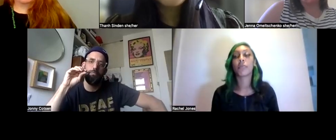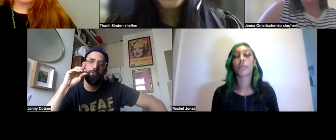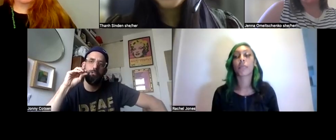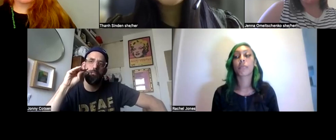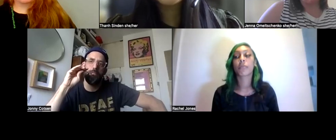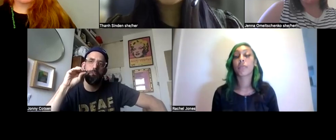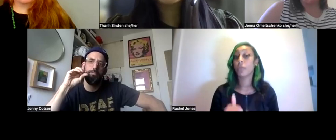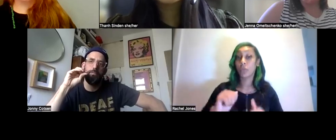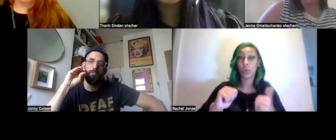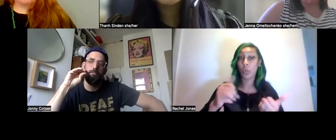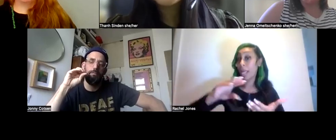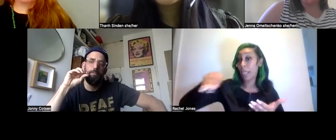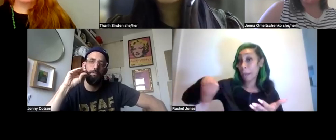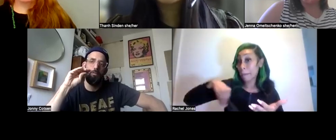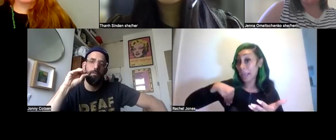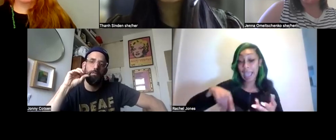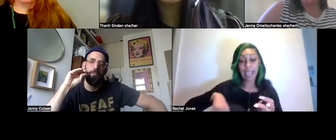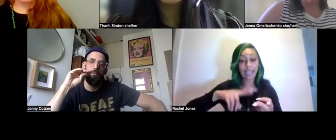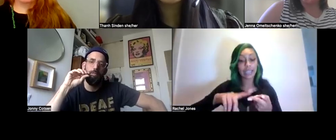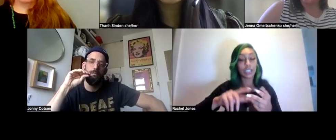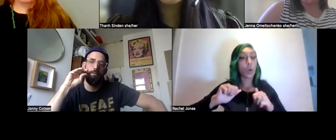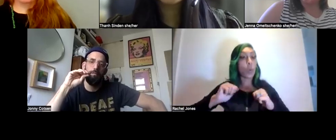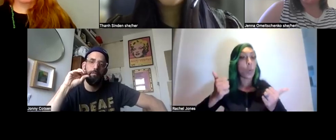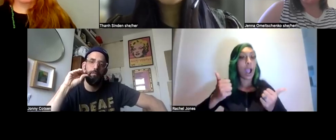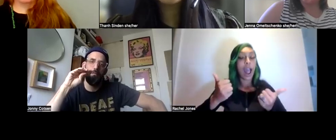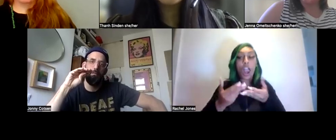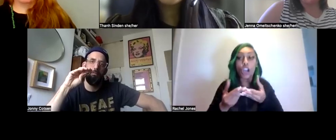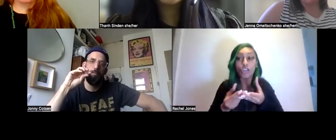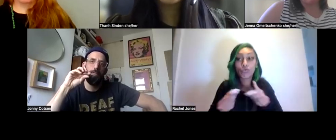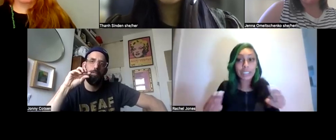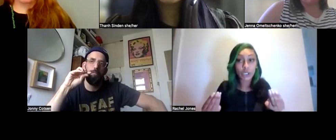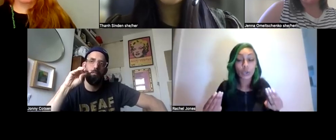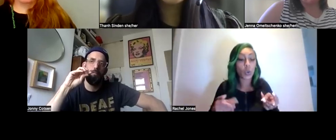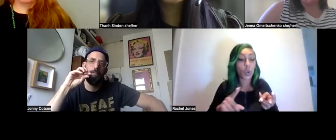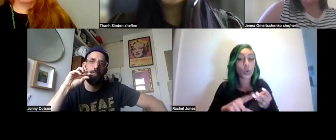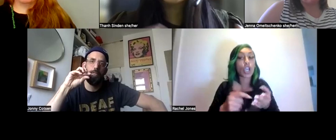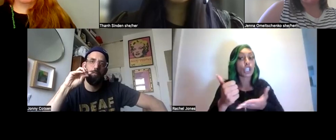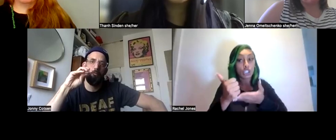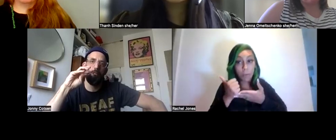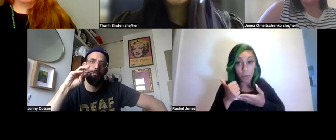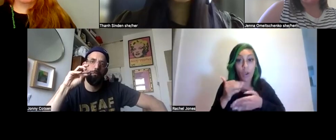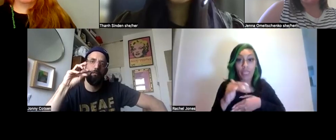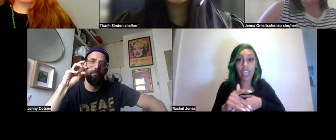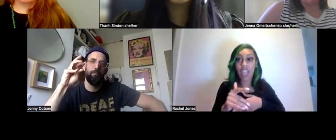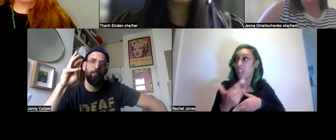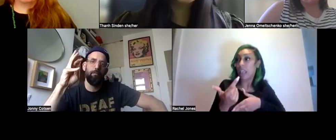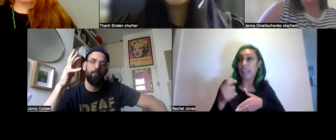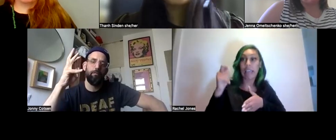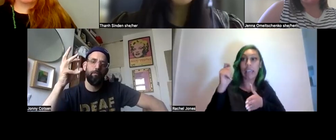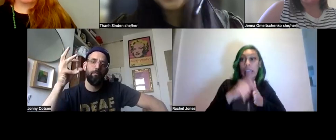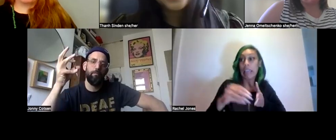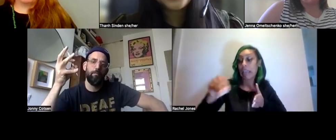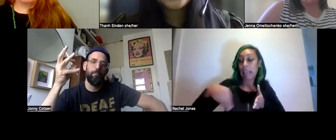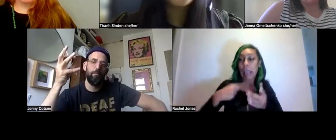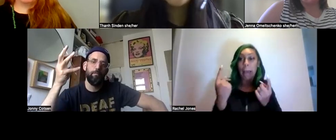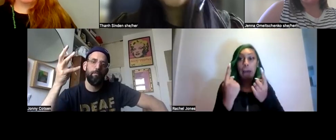it's well paid and it's well resourced in terms of the support that you get, that it's not a piece of work that's outsourced and that's it, you deal